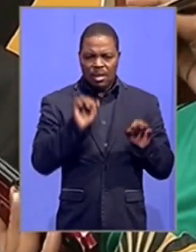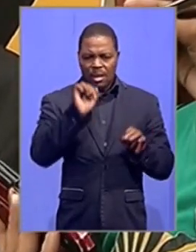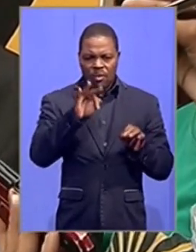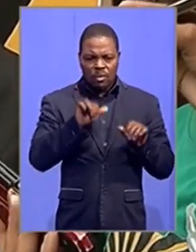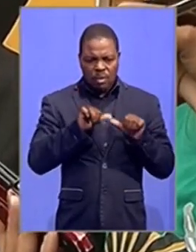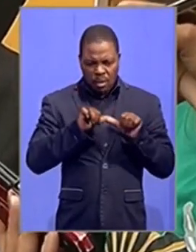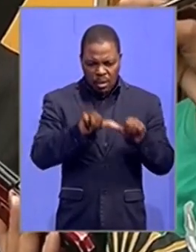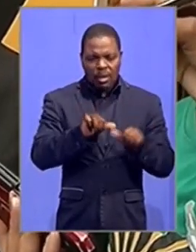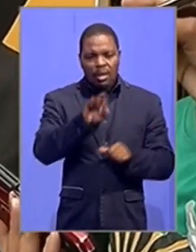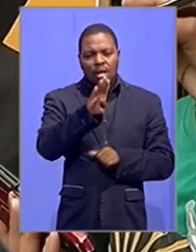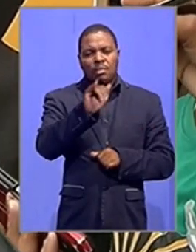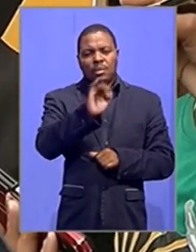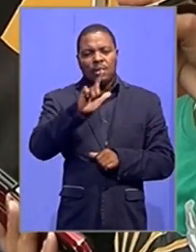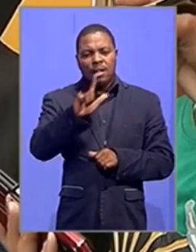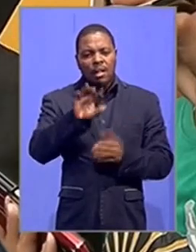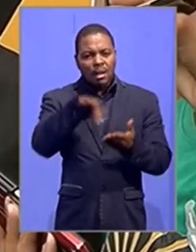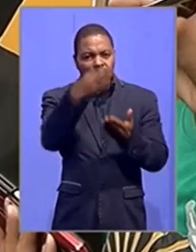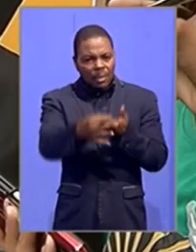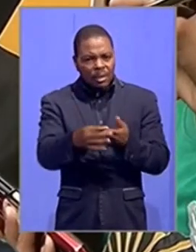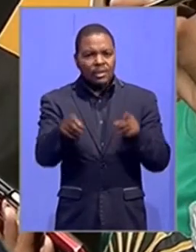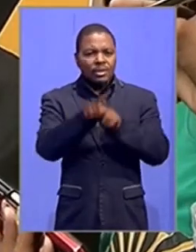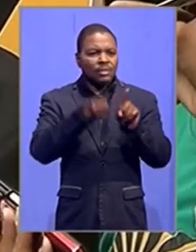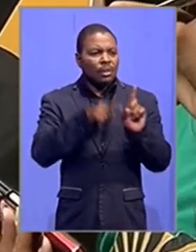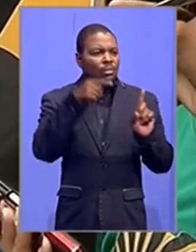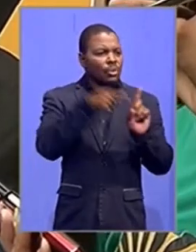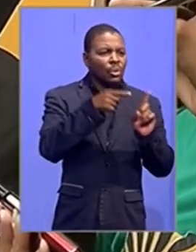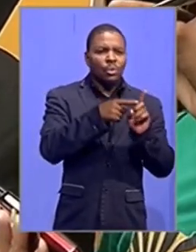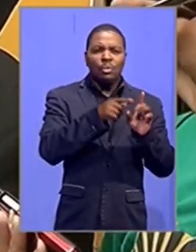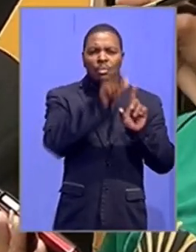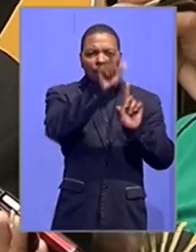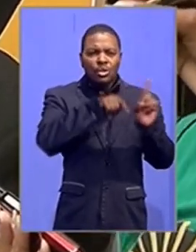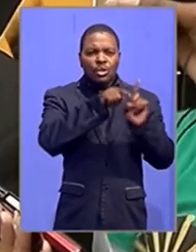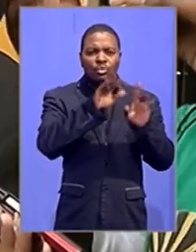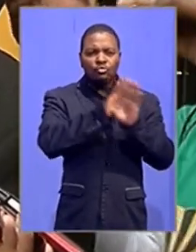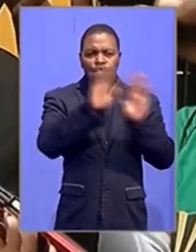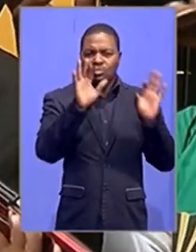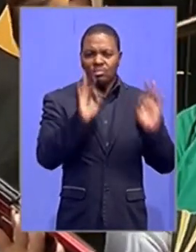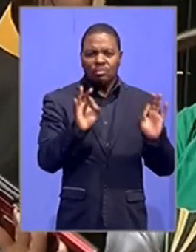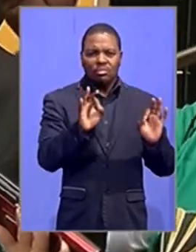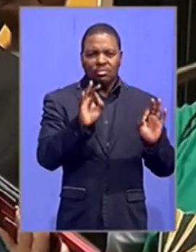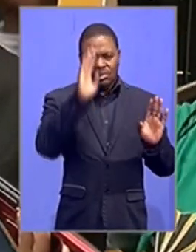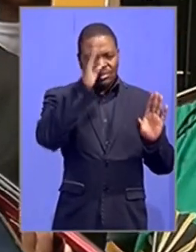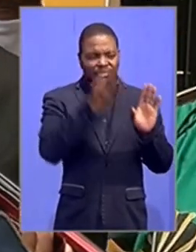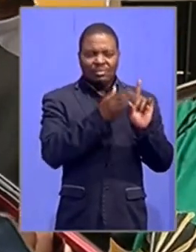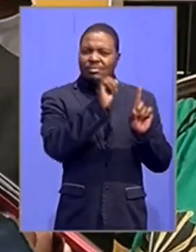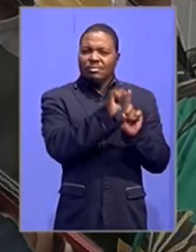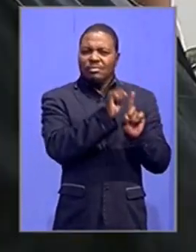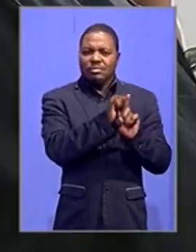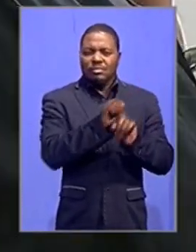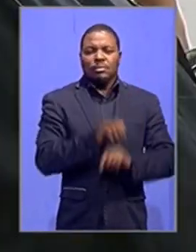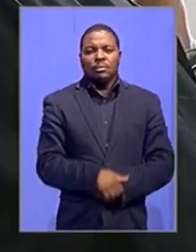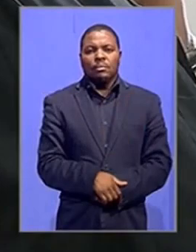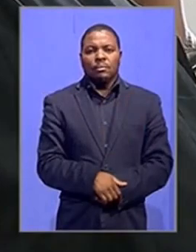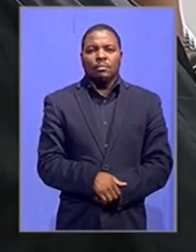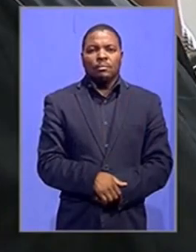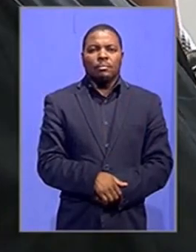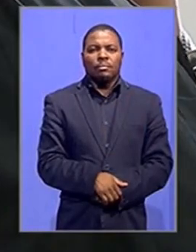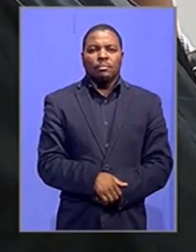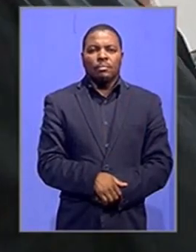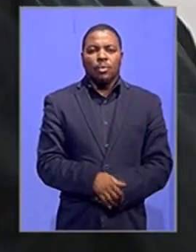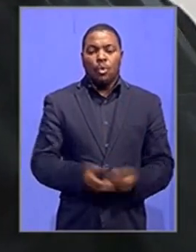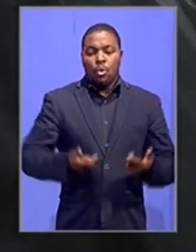bail application while the accused might be considered not to be fit to understand or even give instructions.